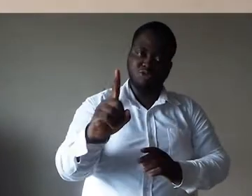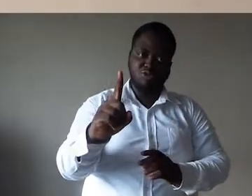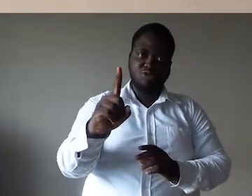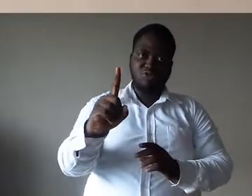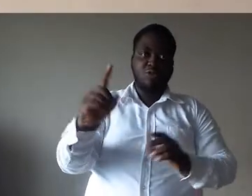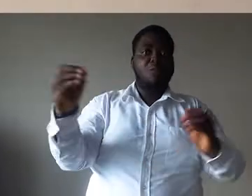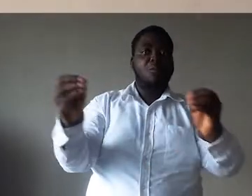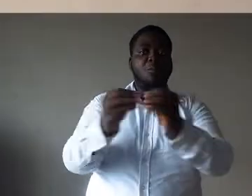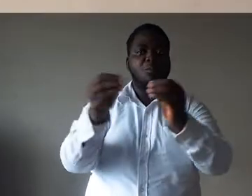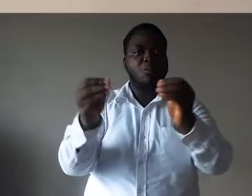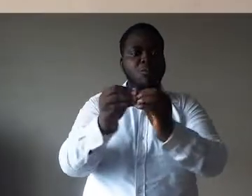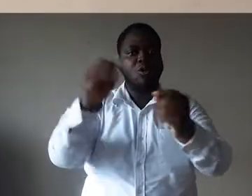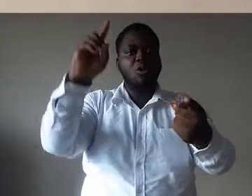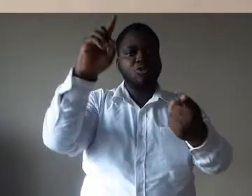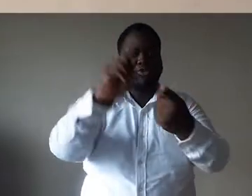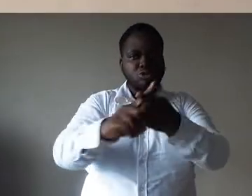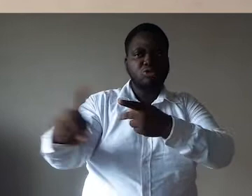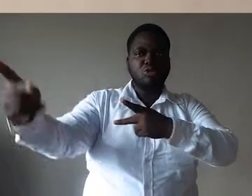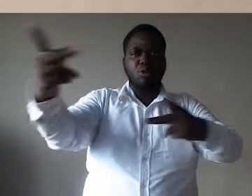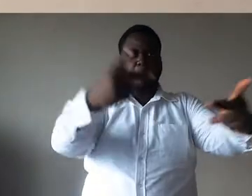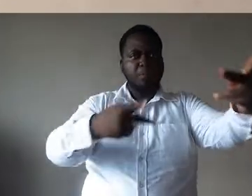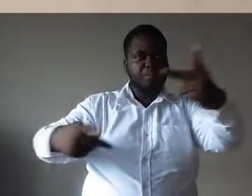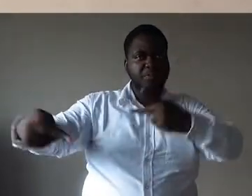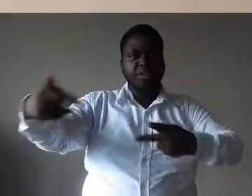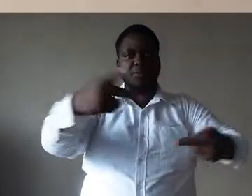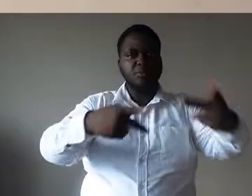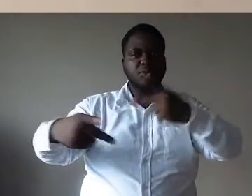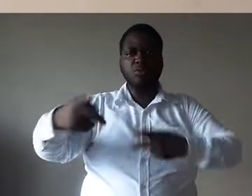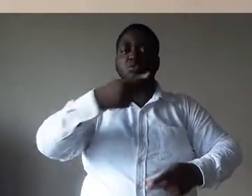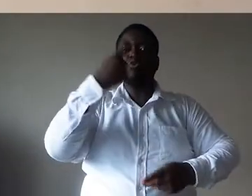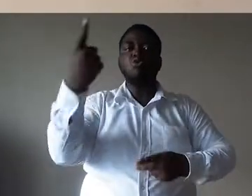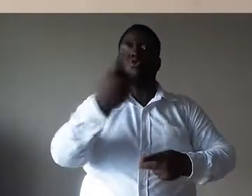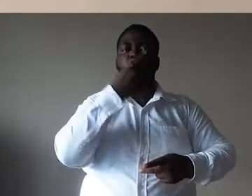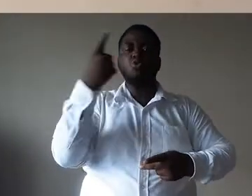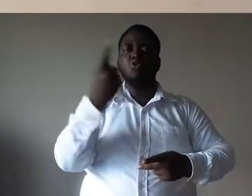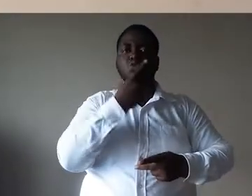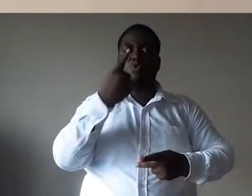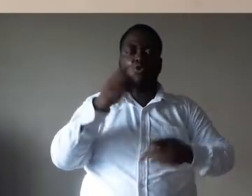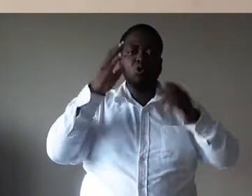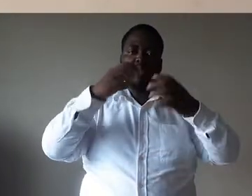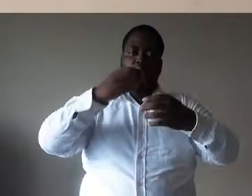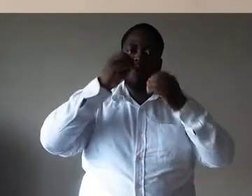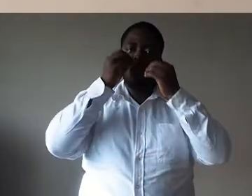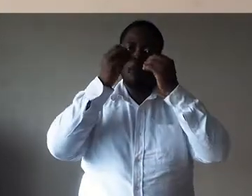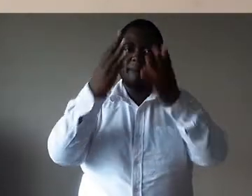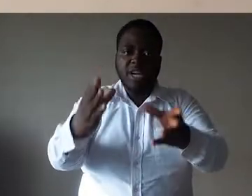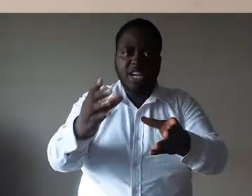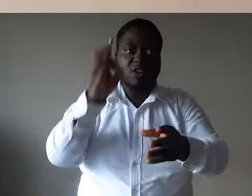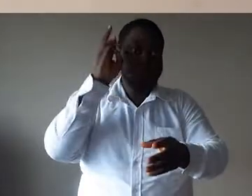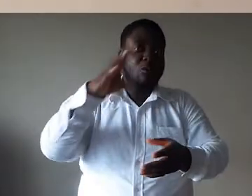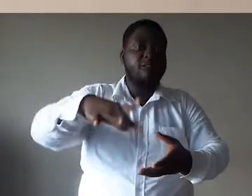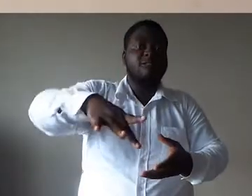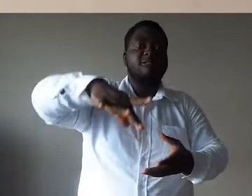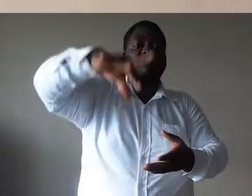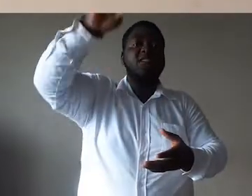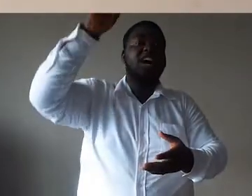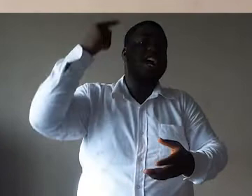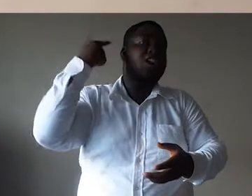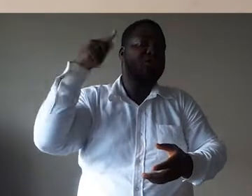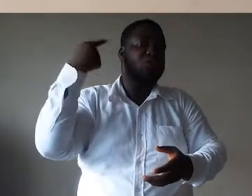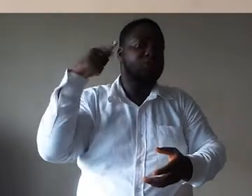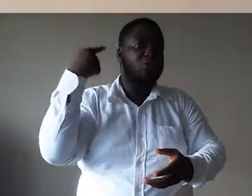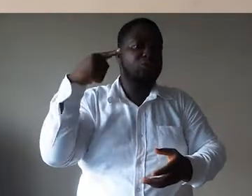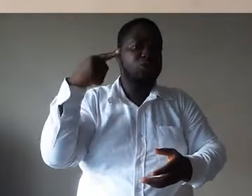to be desired are they than gold, yea, than much fine gold. Sweeter also than honey and